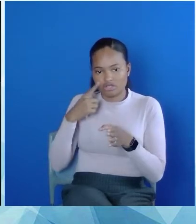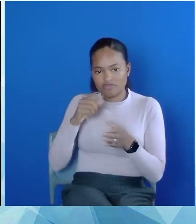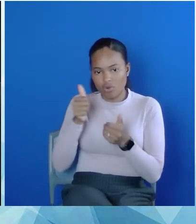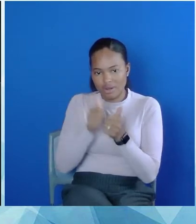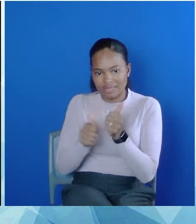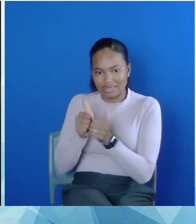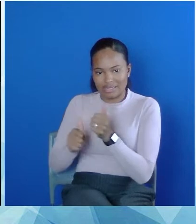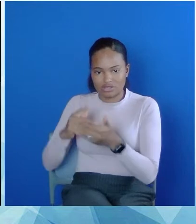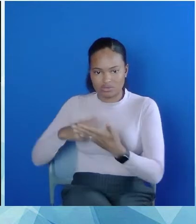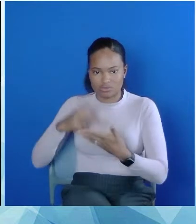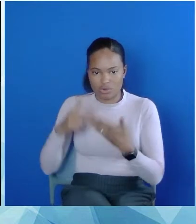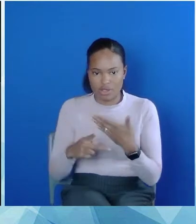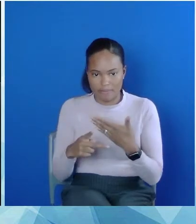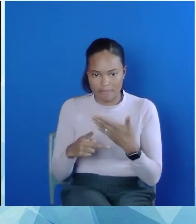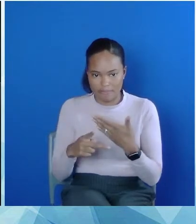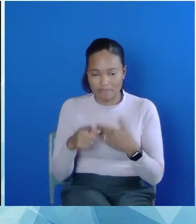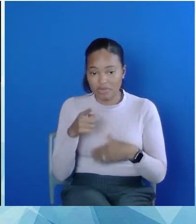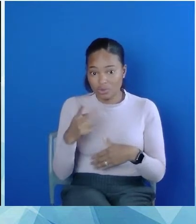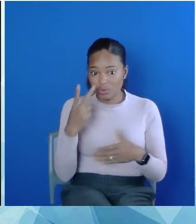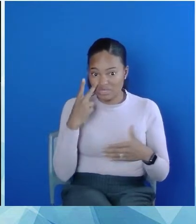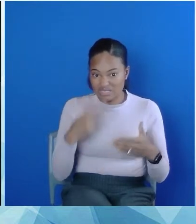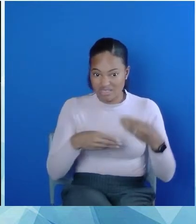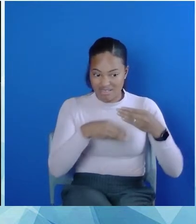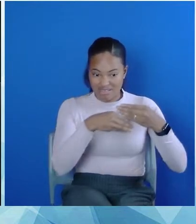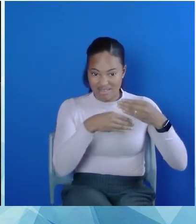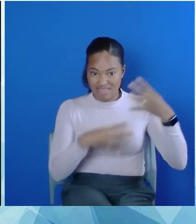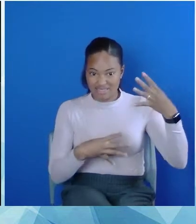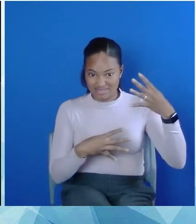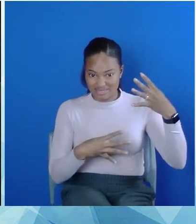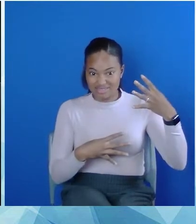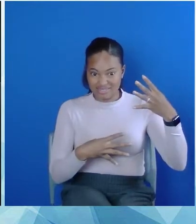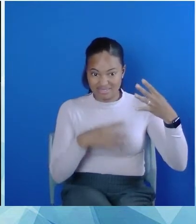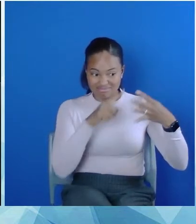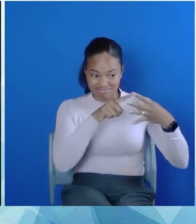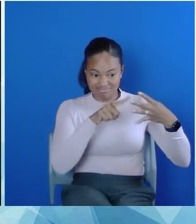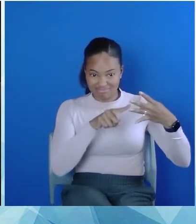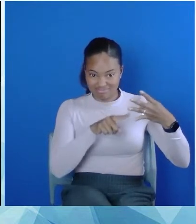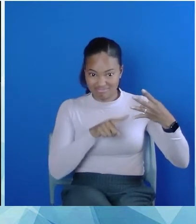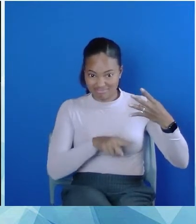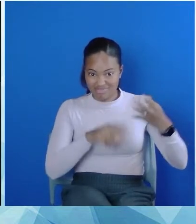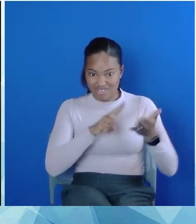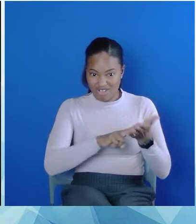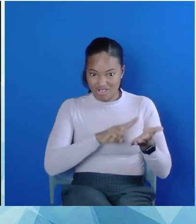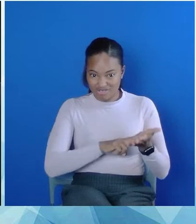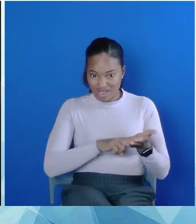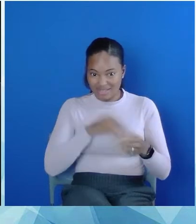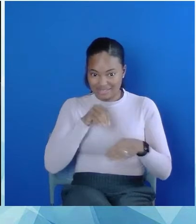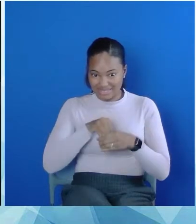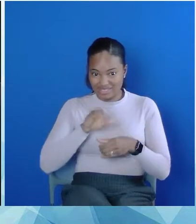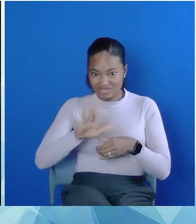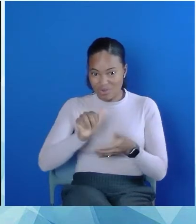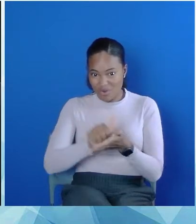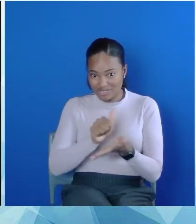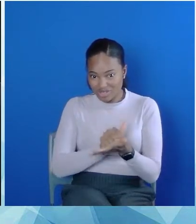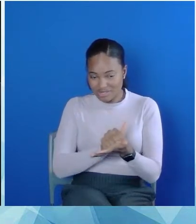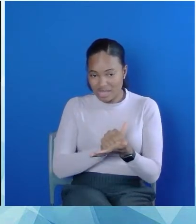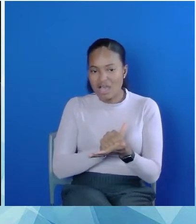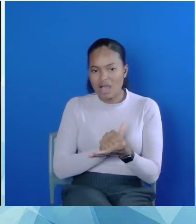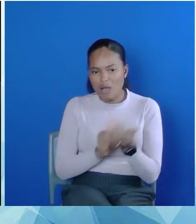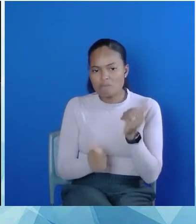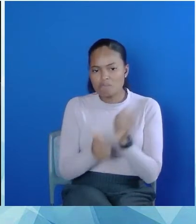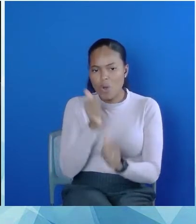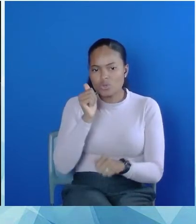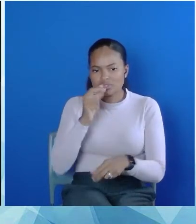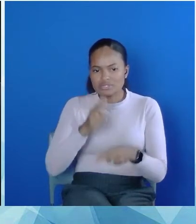So you see the extensive list on your agenda. Most of those names you'll